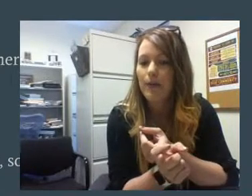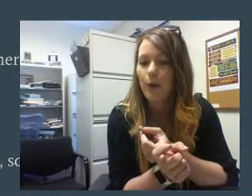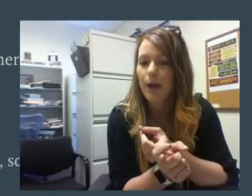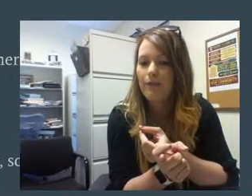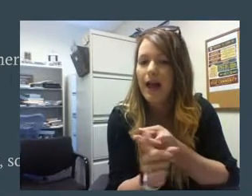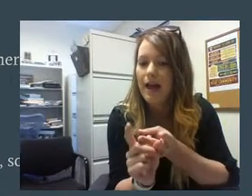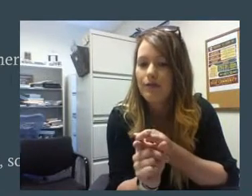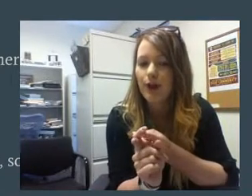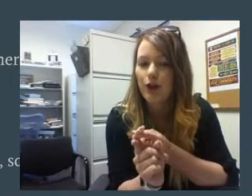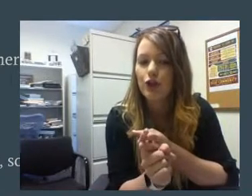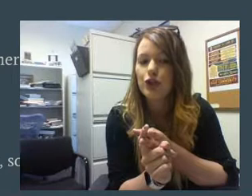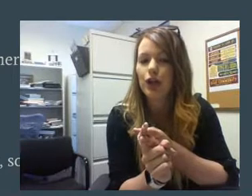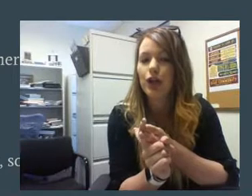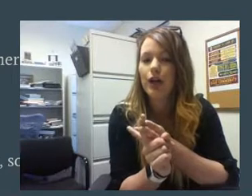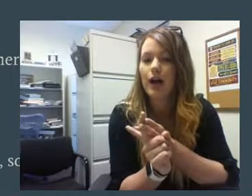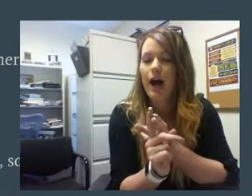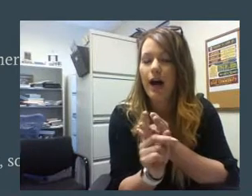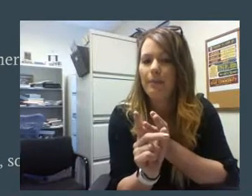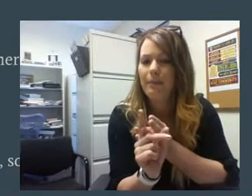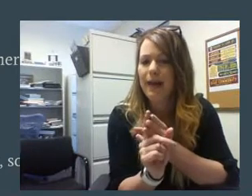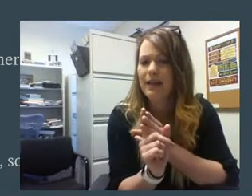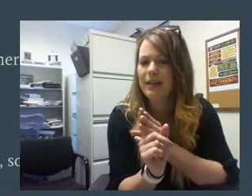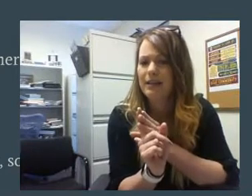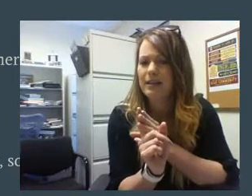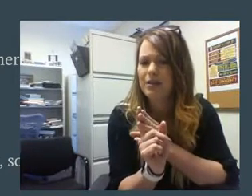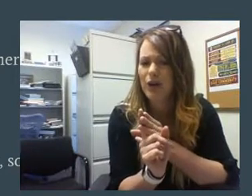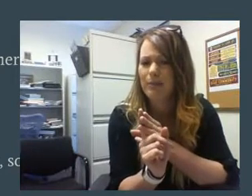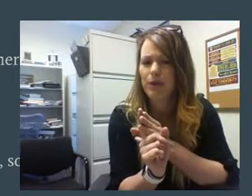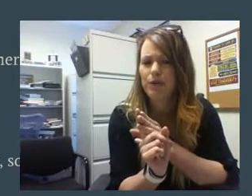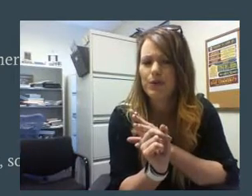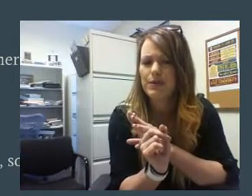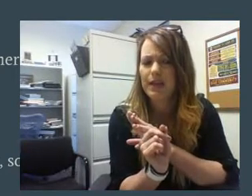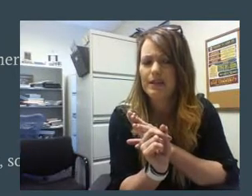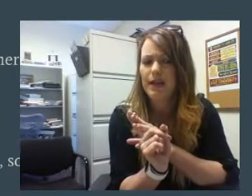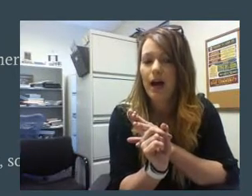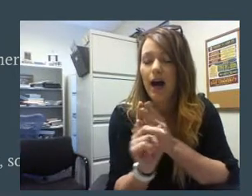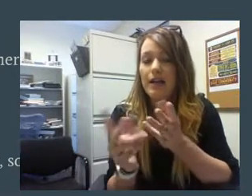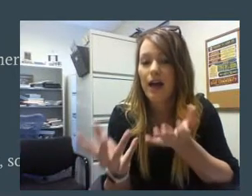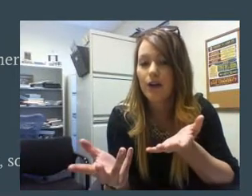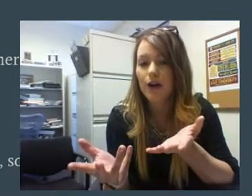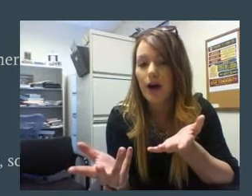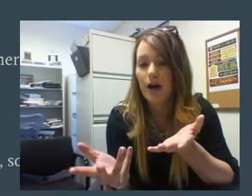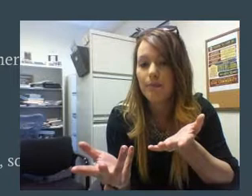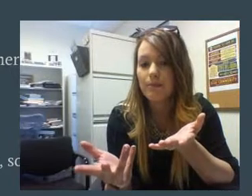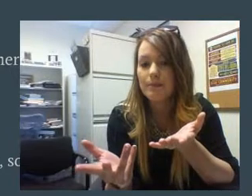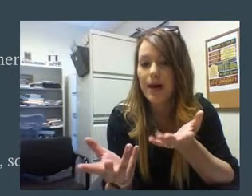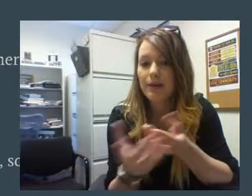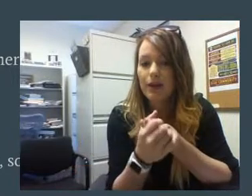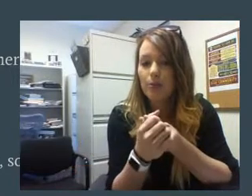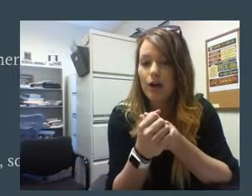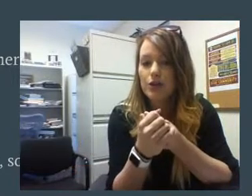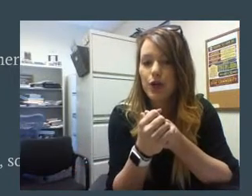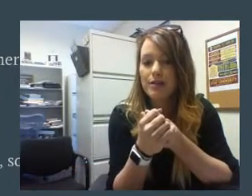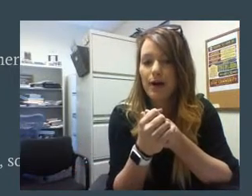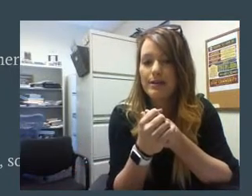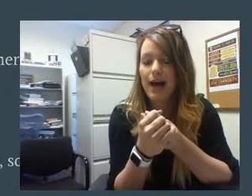talk about their way of life, their culture, and describe all of those things. Another topic